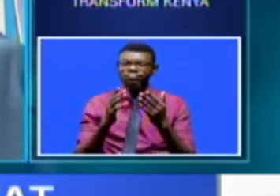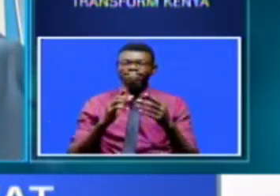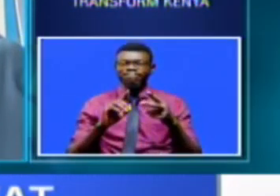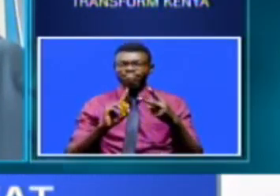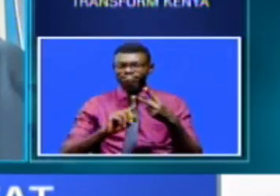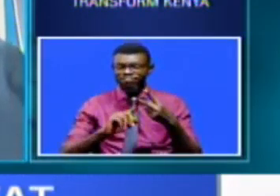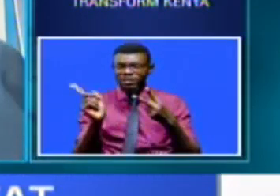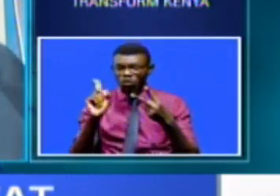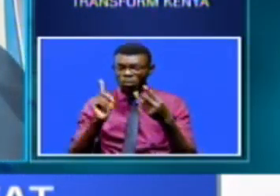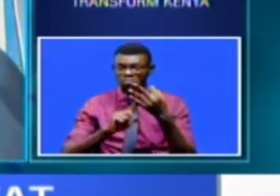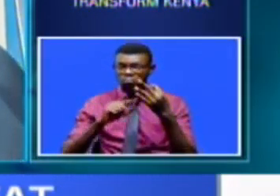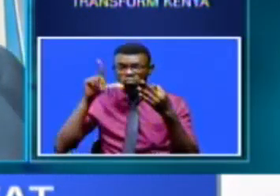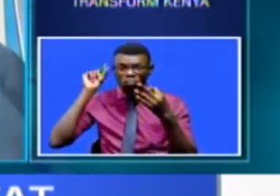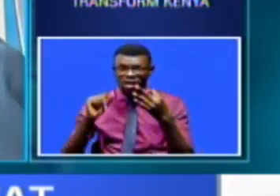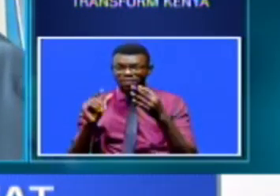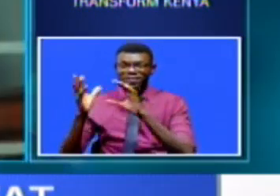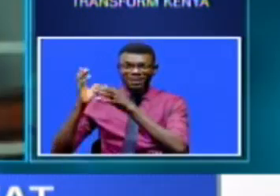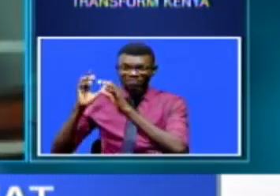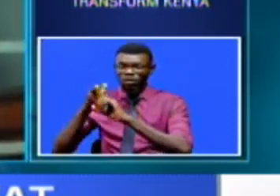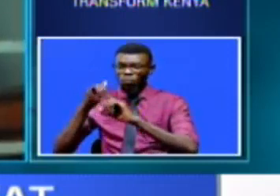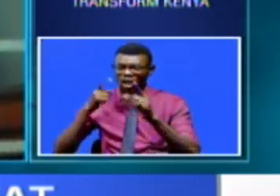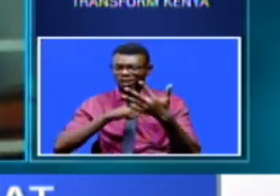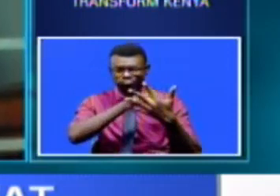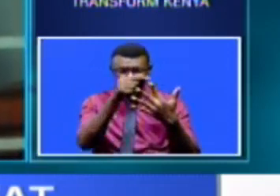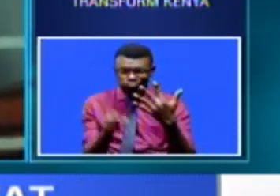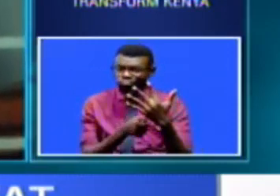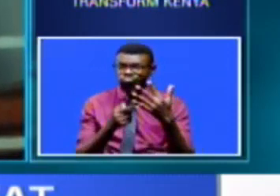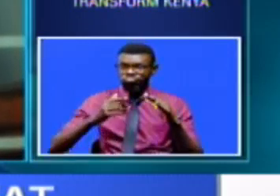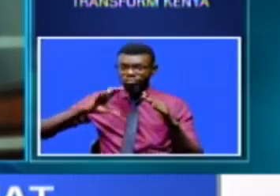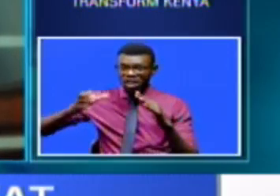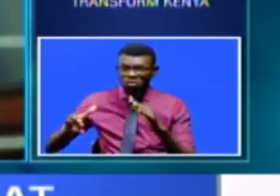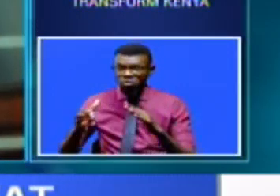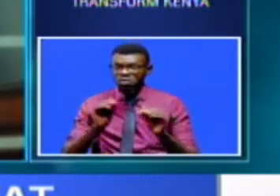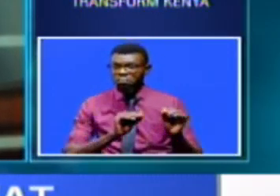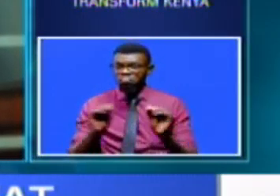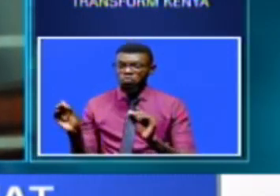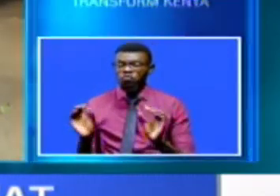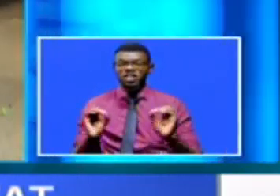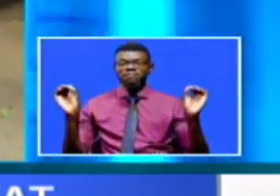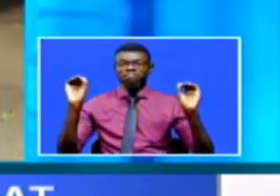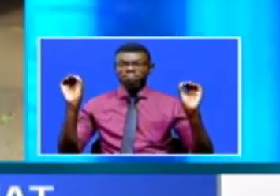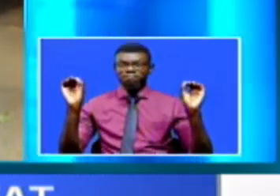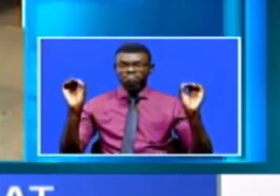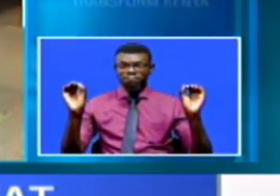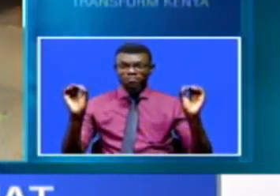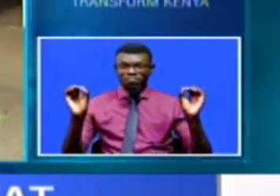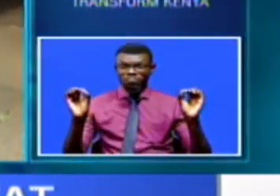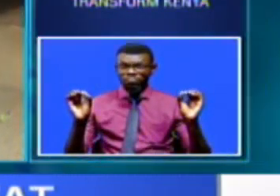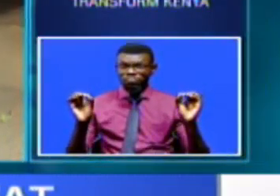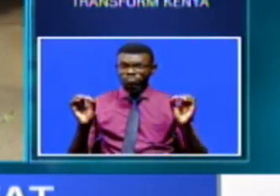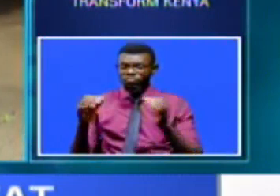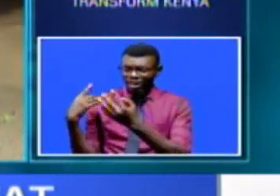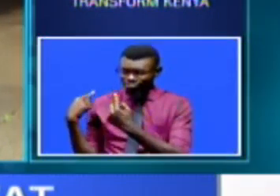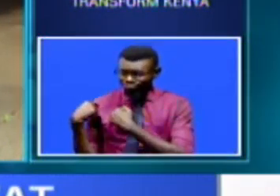Mombasa, Kilifi, and Kwale in the list of counties where cessation of movement orders are in effect. Day 41 after